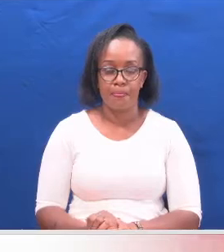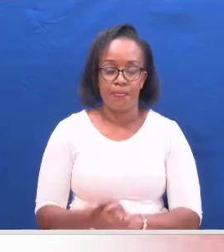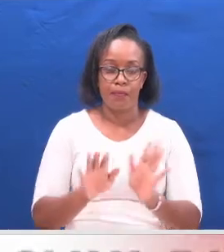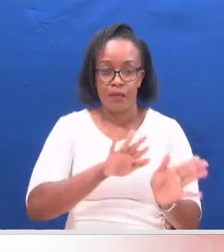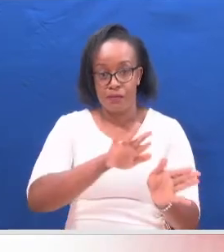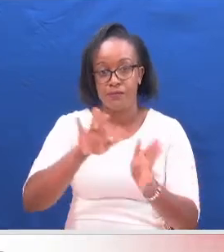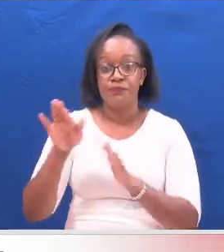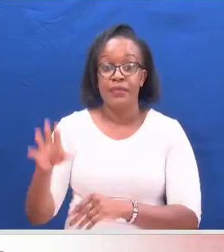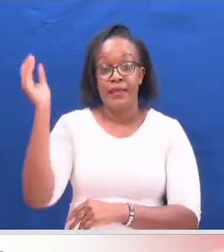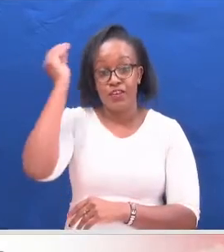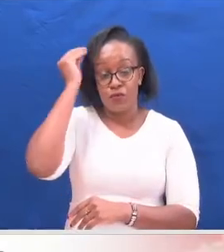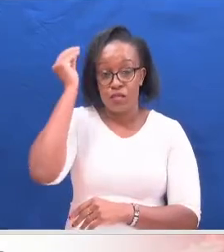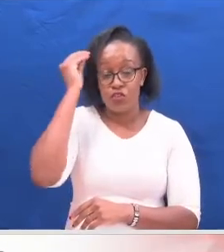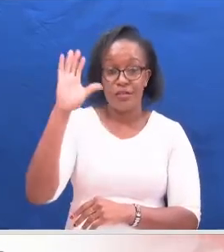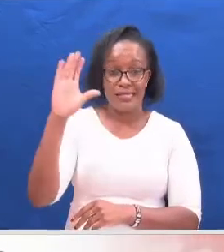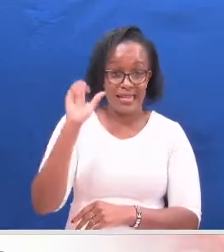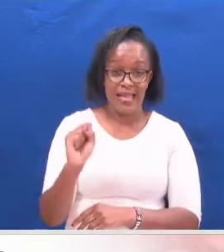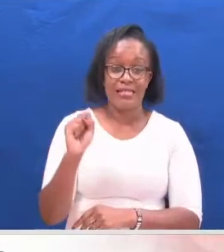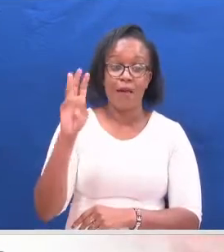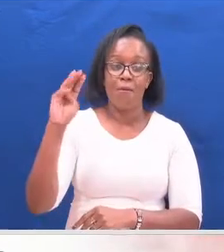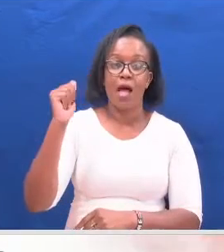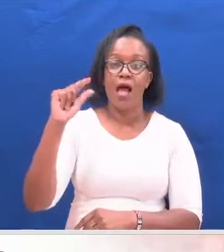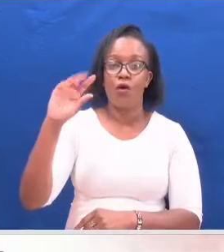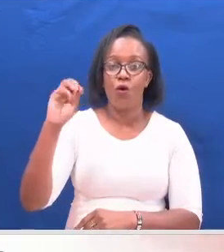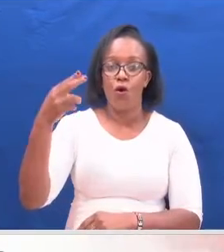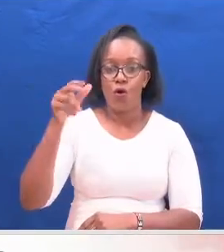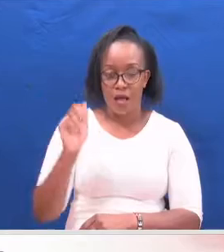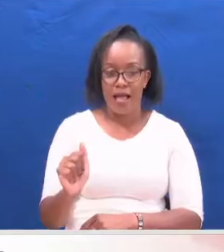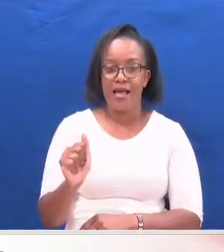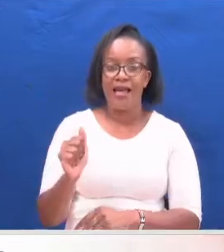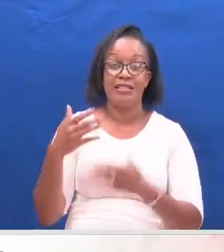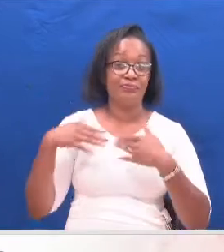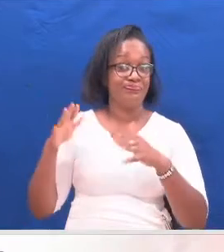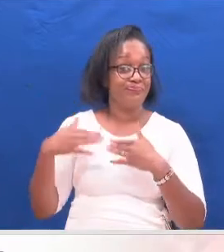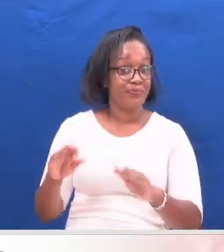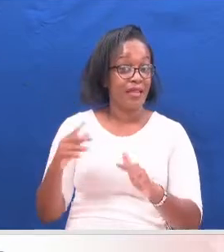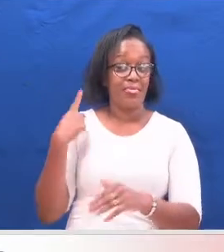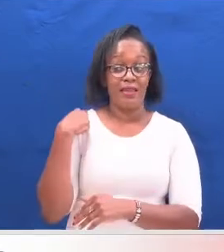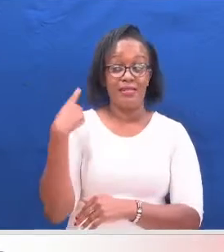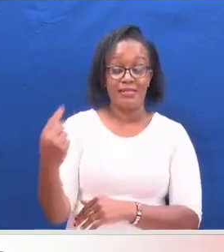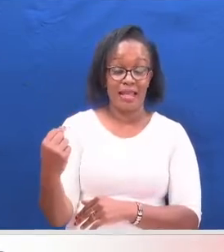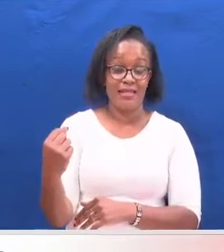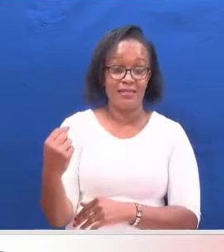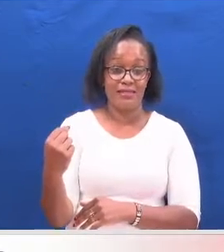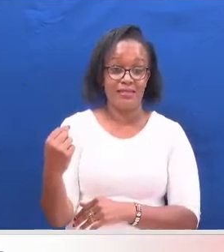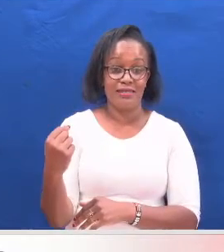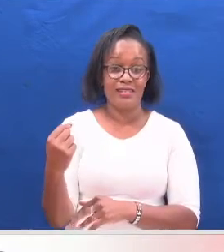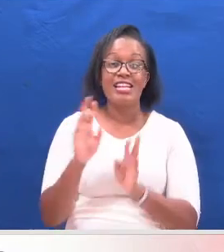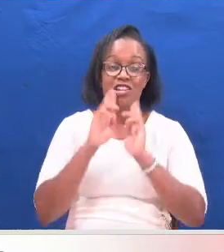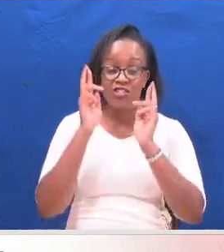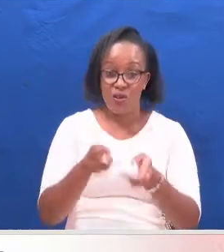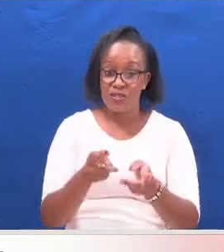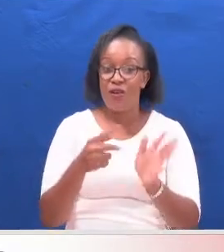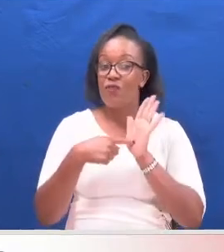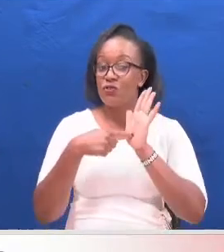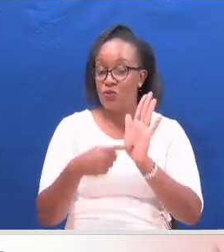Elsewhere, Education Cabinet Secretary Professor George Magoha has disputed the recent findings indicating a possibility